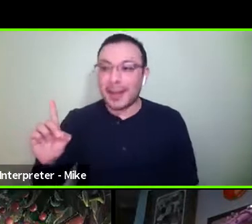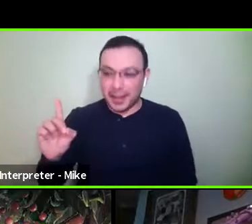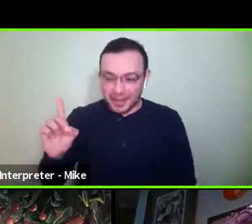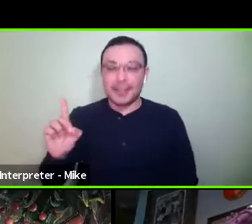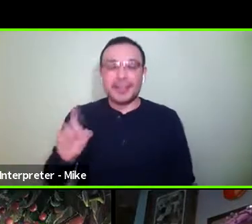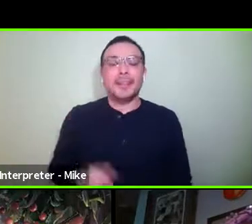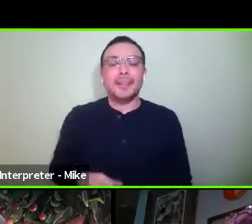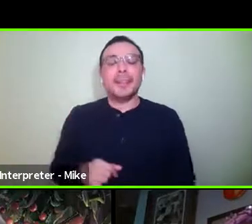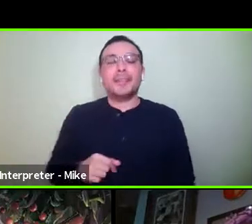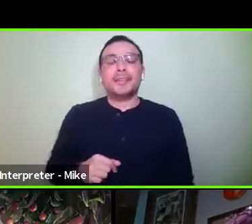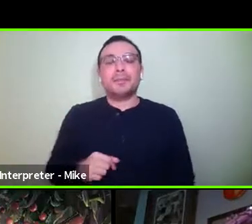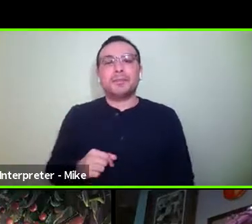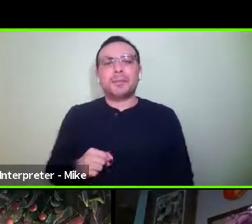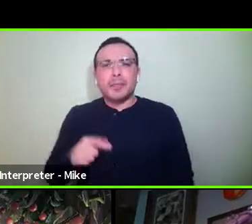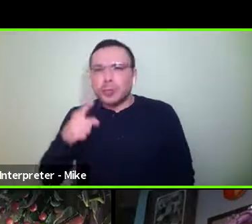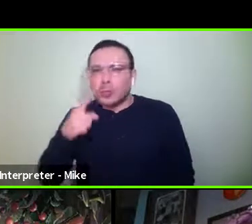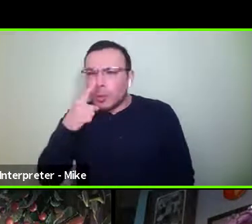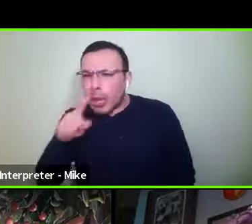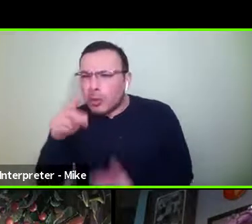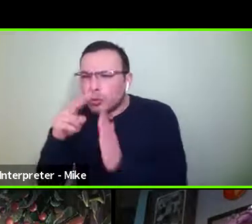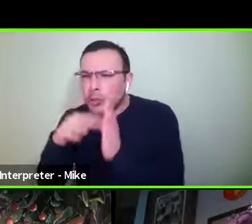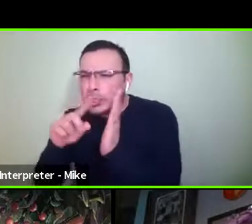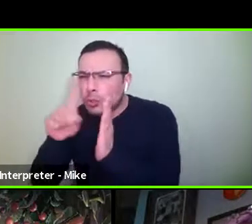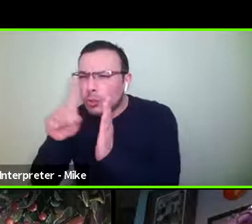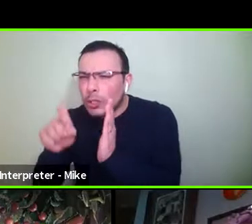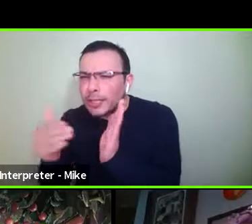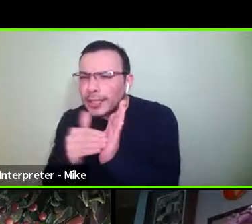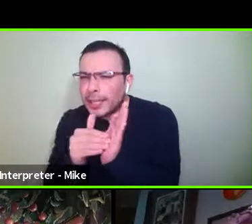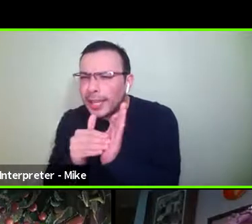Greg writes, does balancing